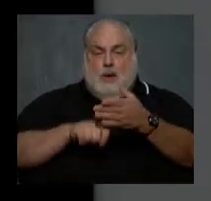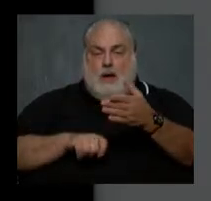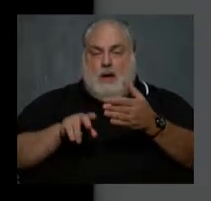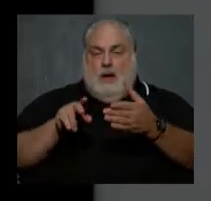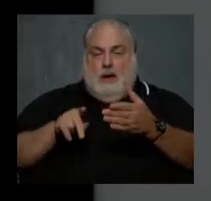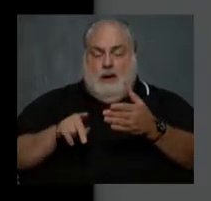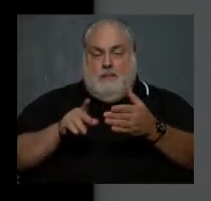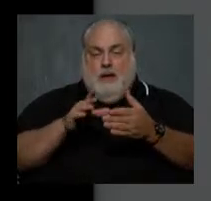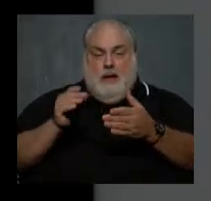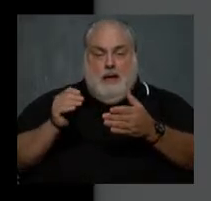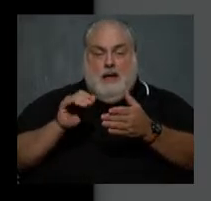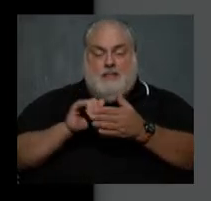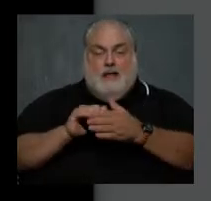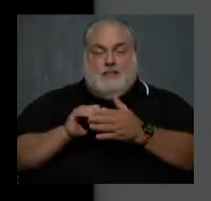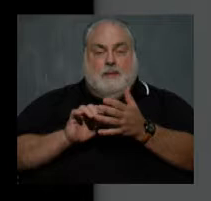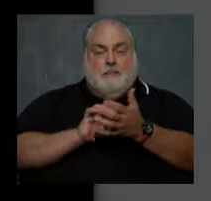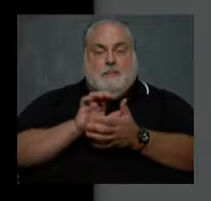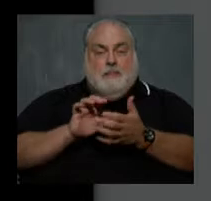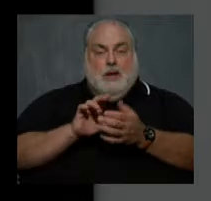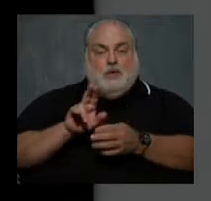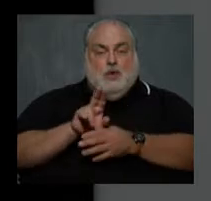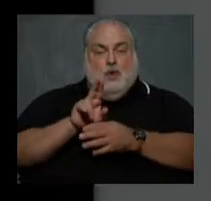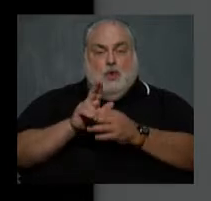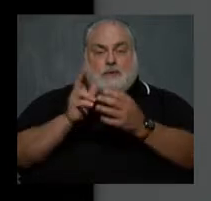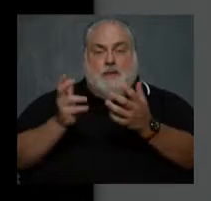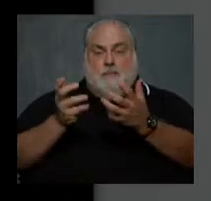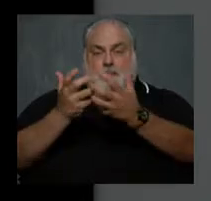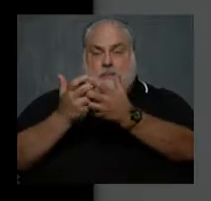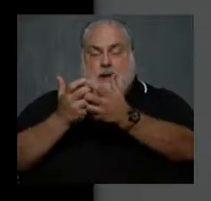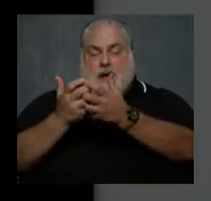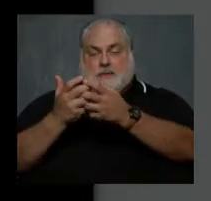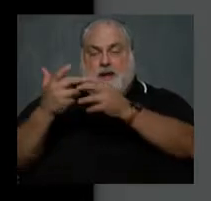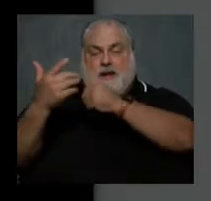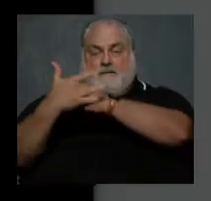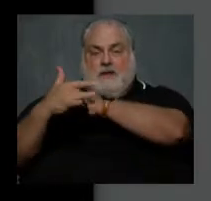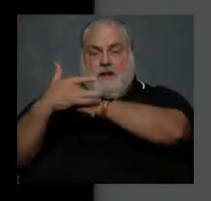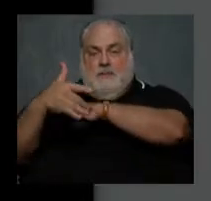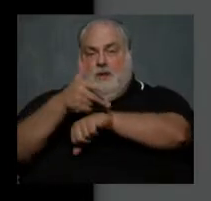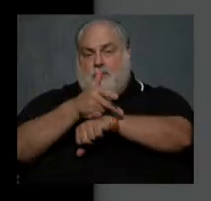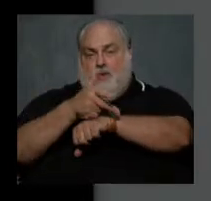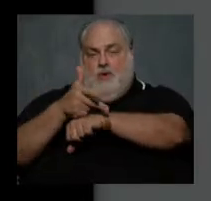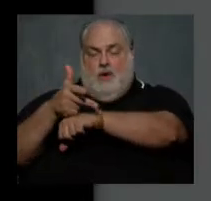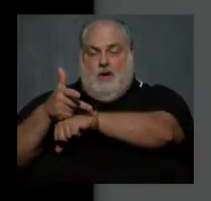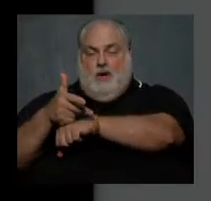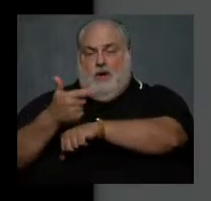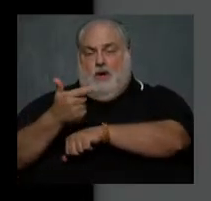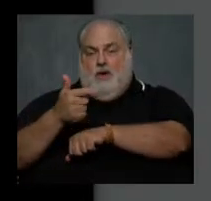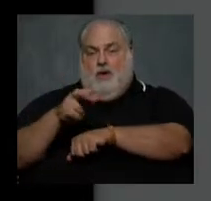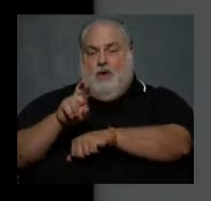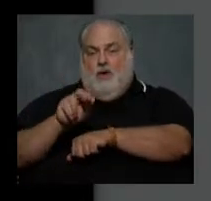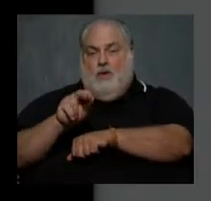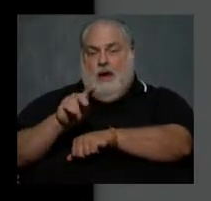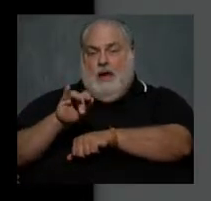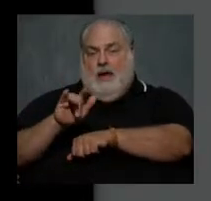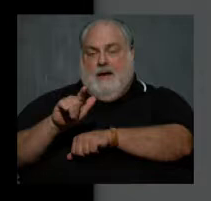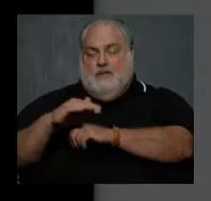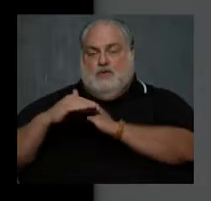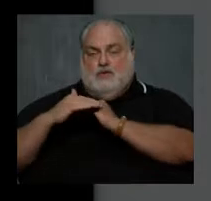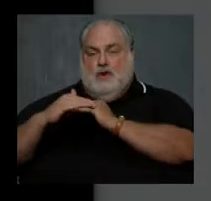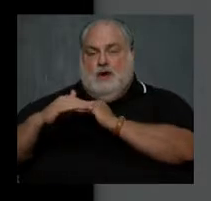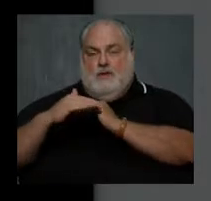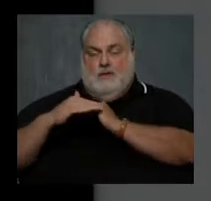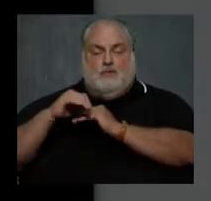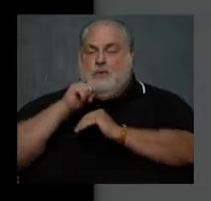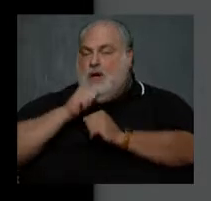Staff recommends the proposed use mix of the site match the available parking. Staff recommends the gravel surface be constructed in a manner that does not result in